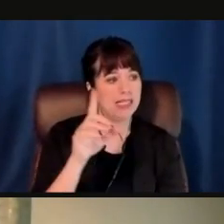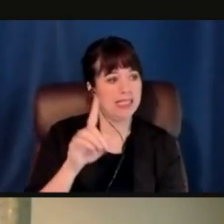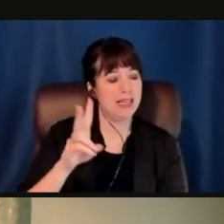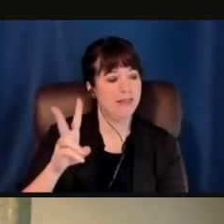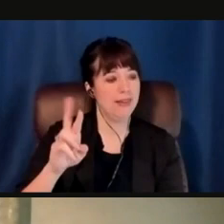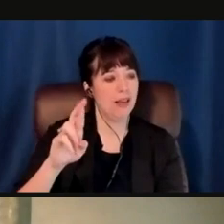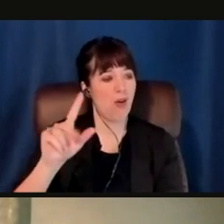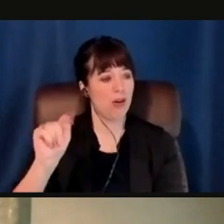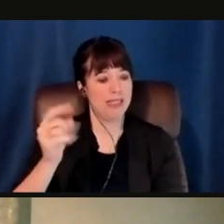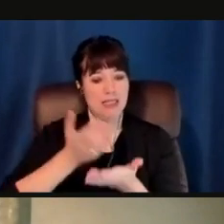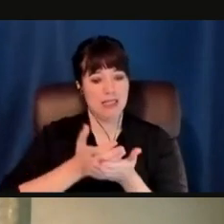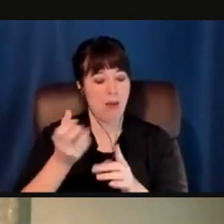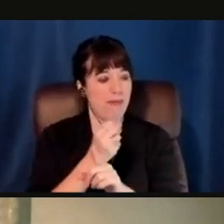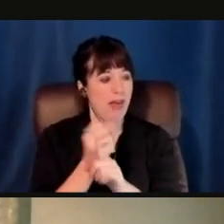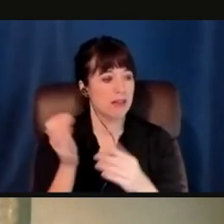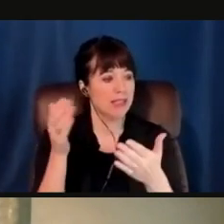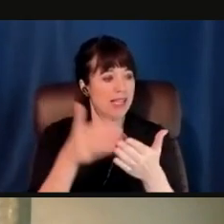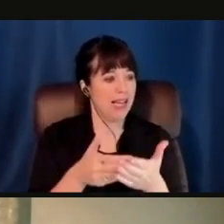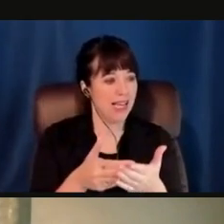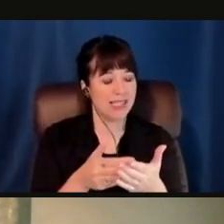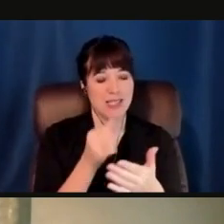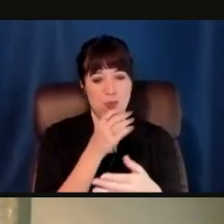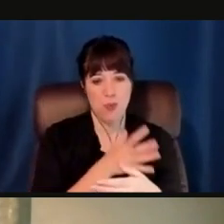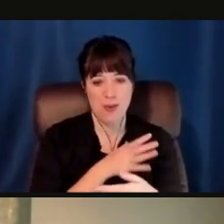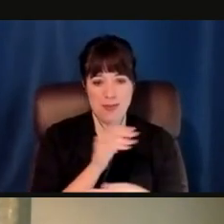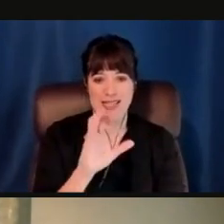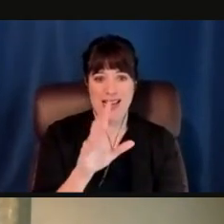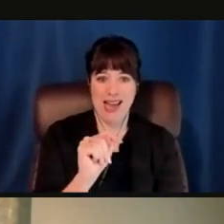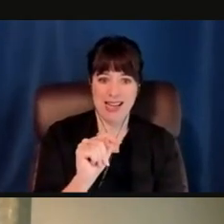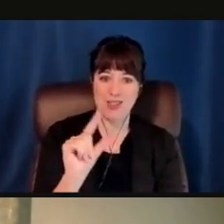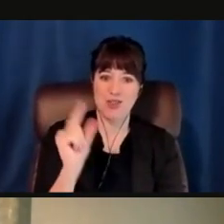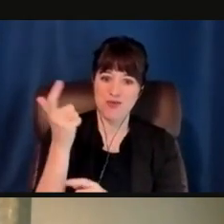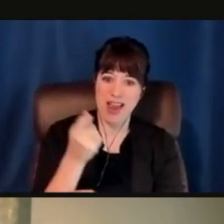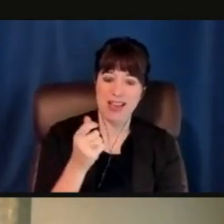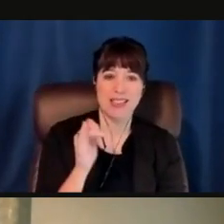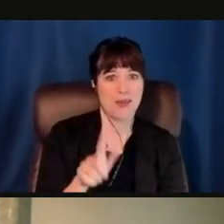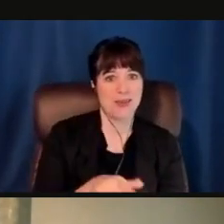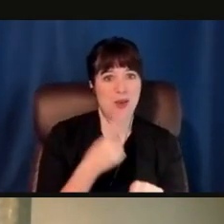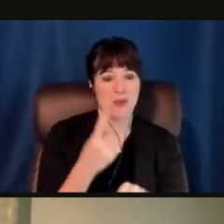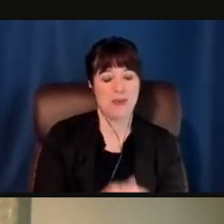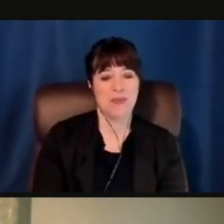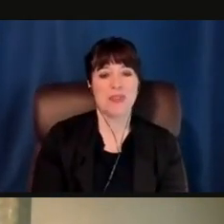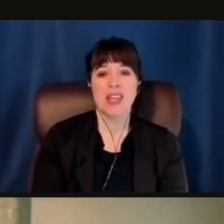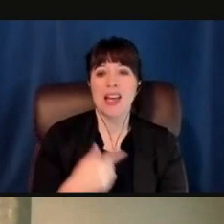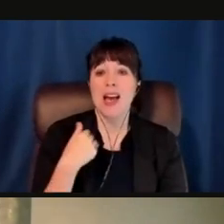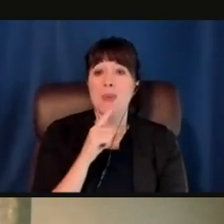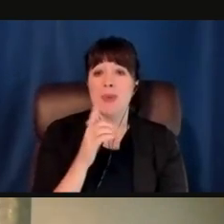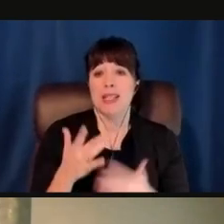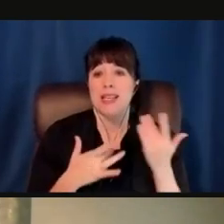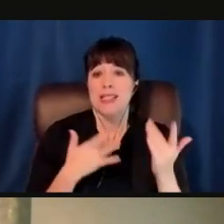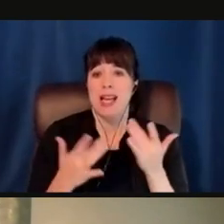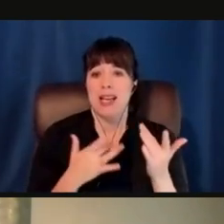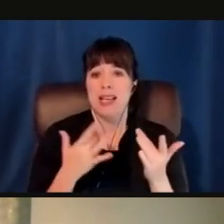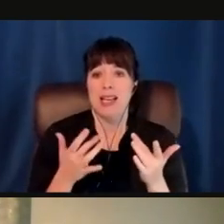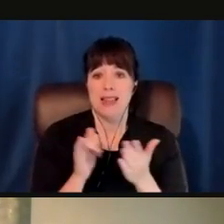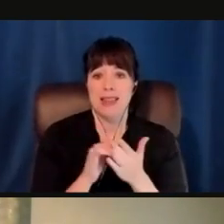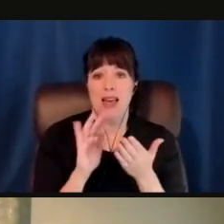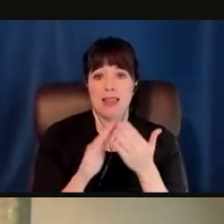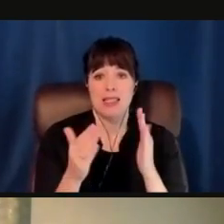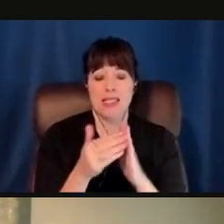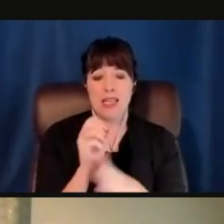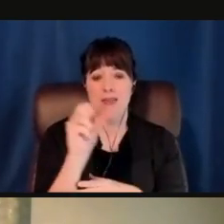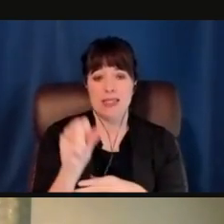Against Women Act grant application. That was a long one. And I'm just really excited that the City of Salem